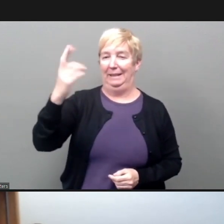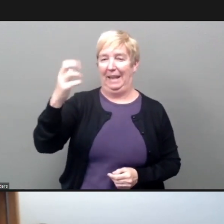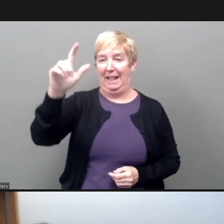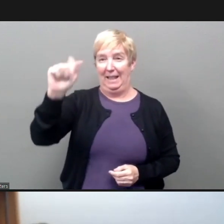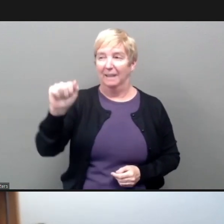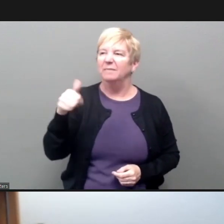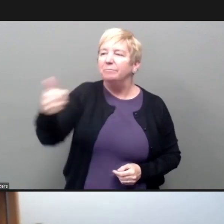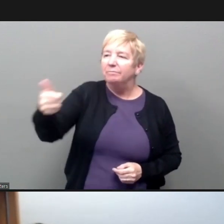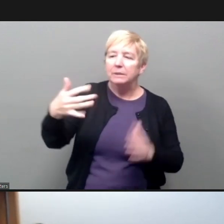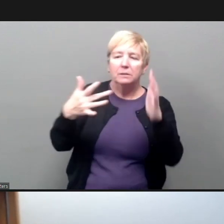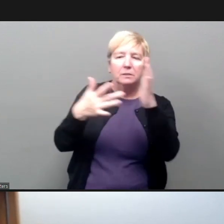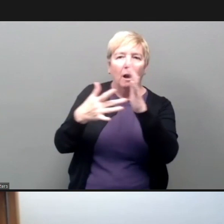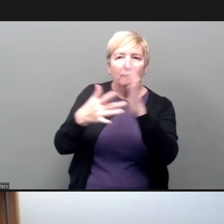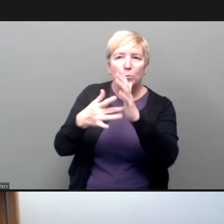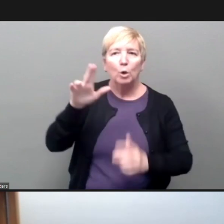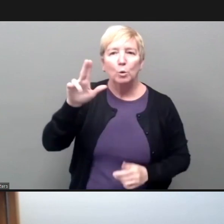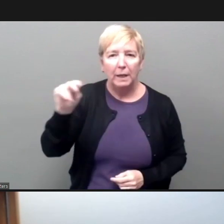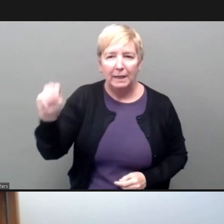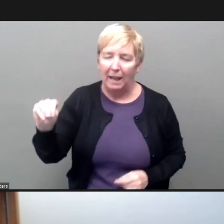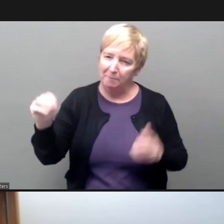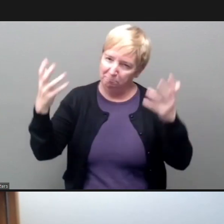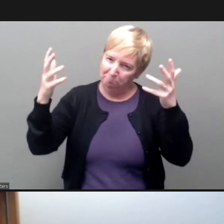UNM.